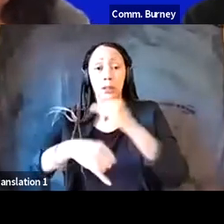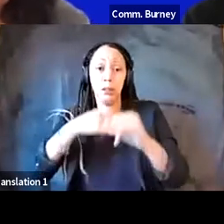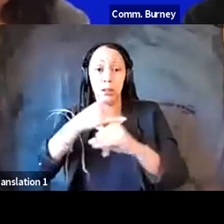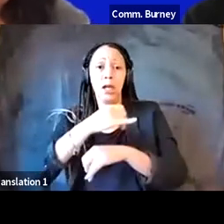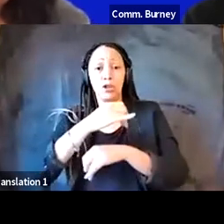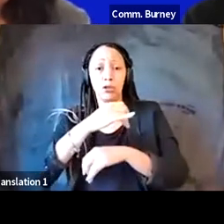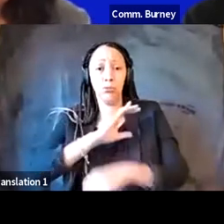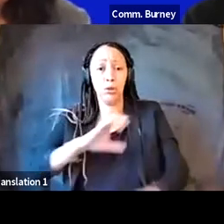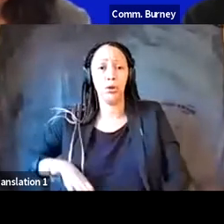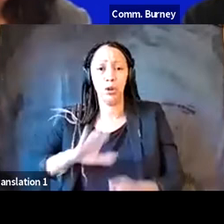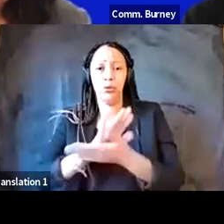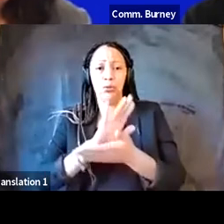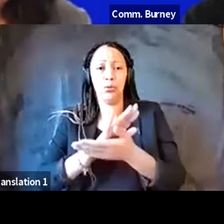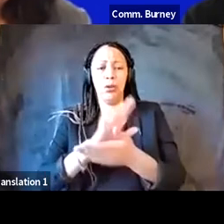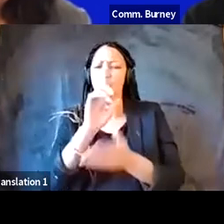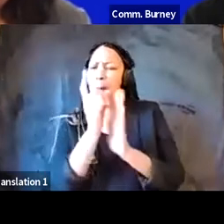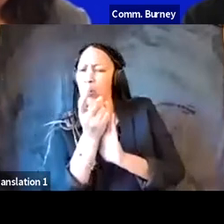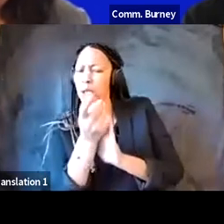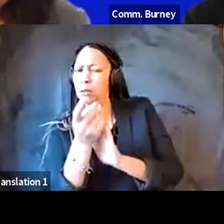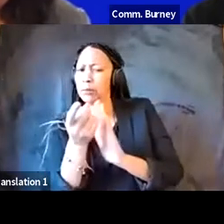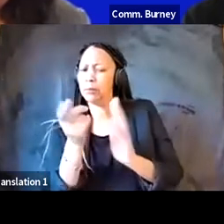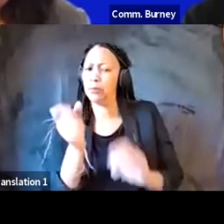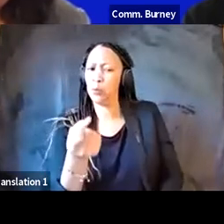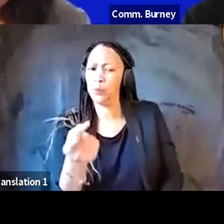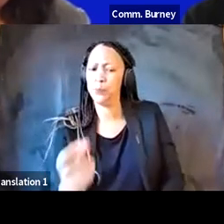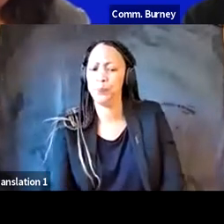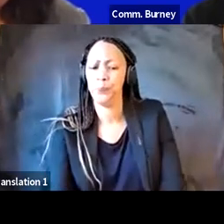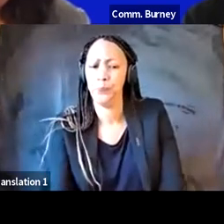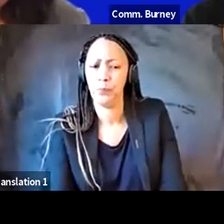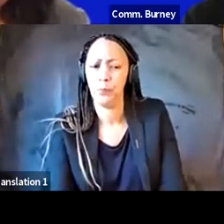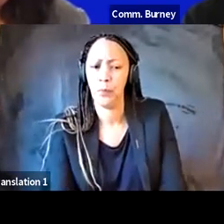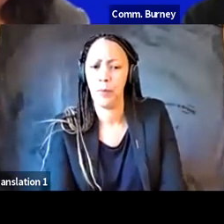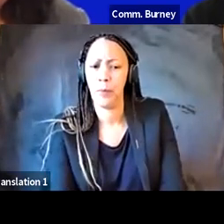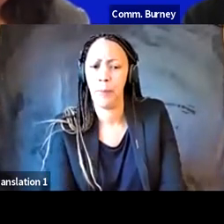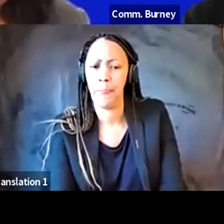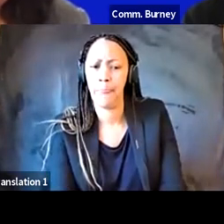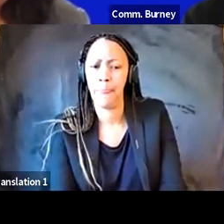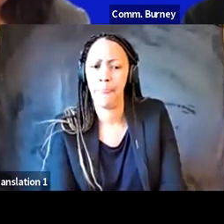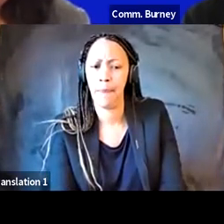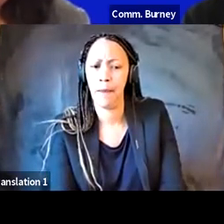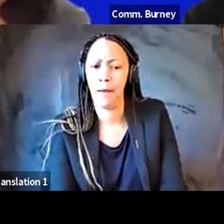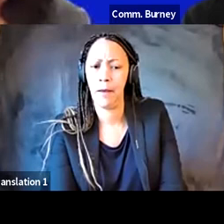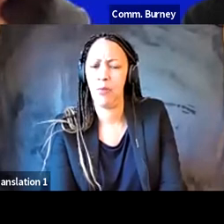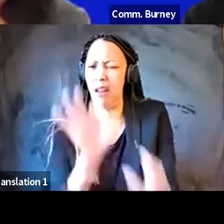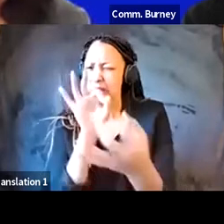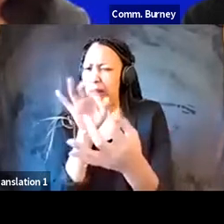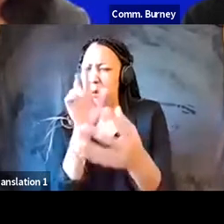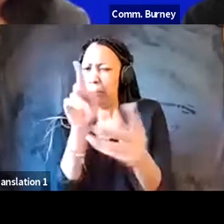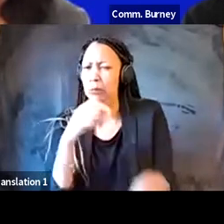School. One moment, Ms. Atwood. I think we got some feedback. Somebody needs to